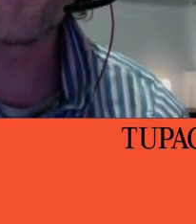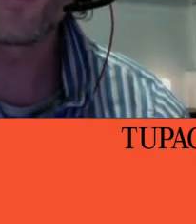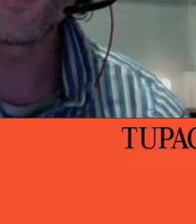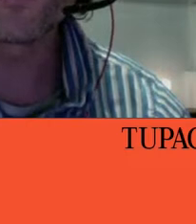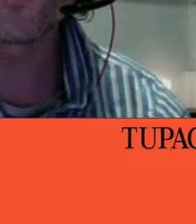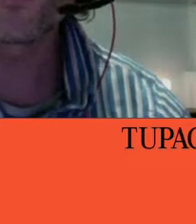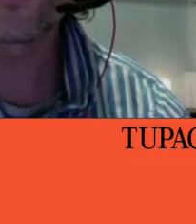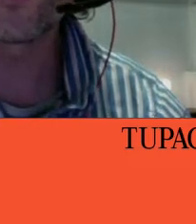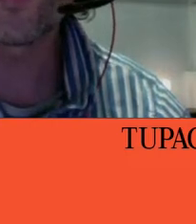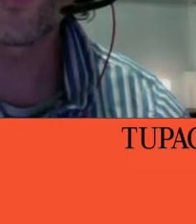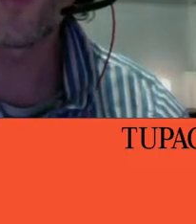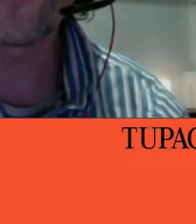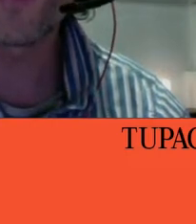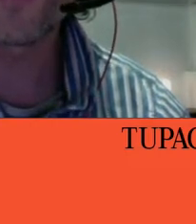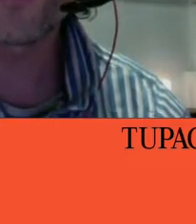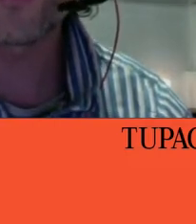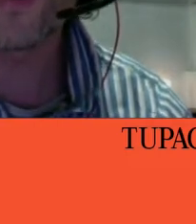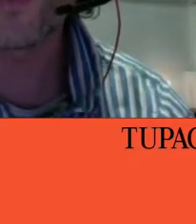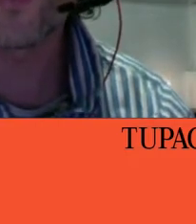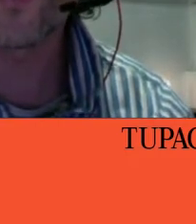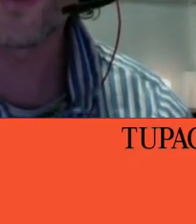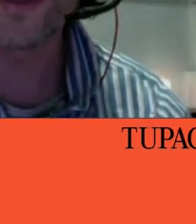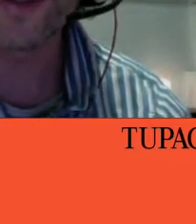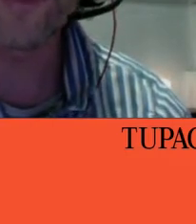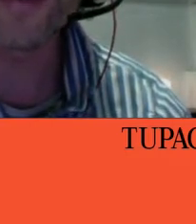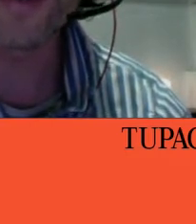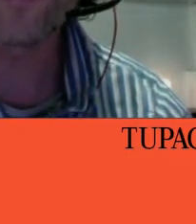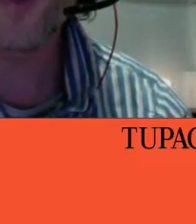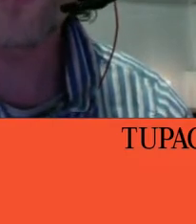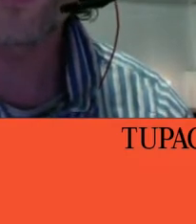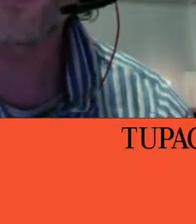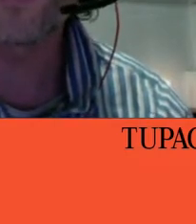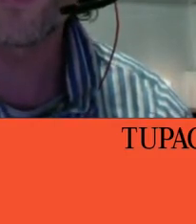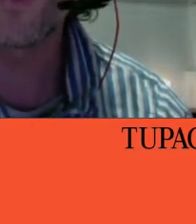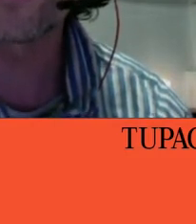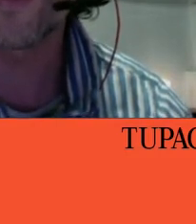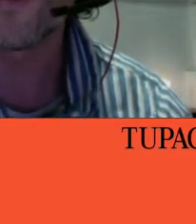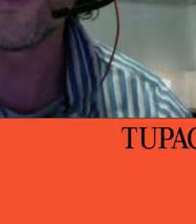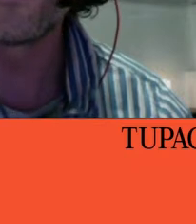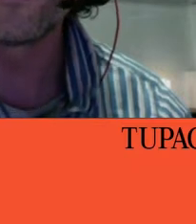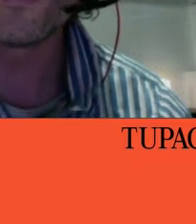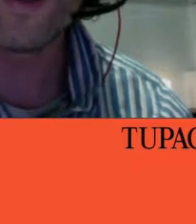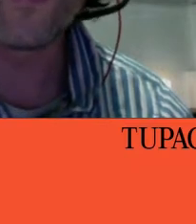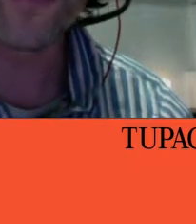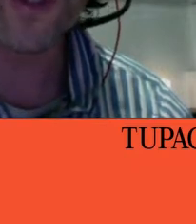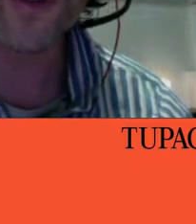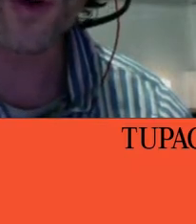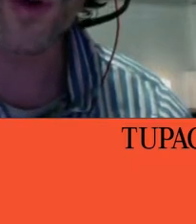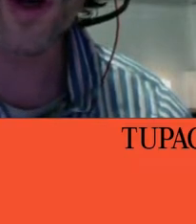out of love is crucial to the work of our foundation, even though we work in a place like Quibdó, which is a bit hostile.